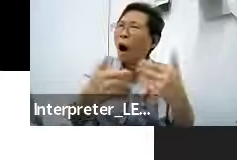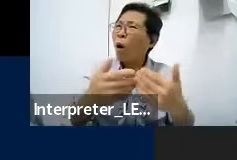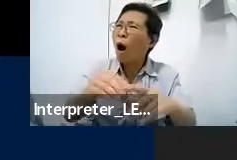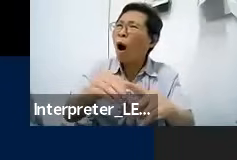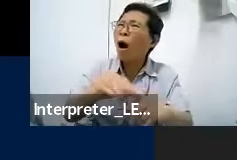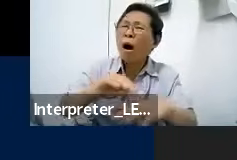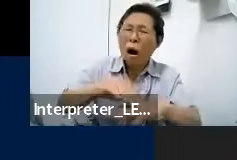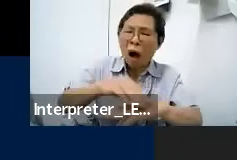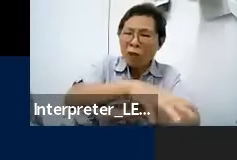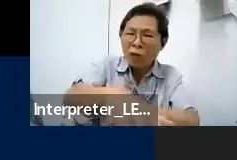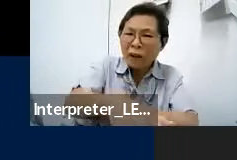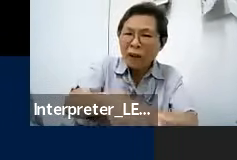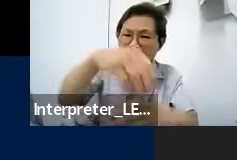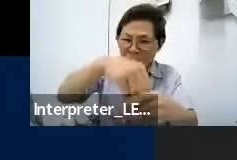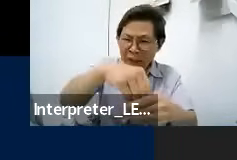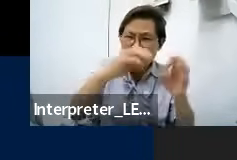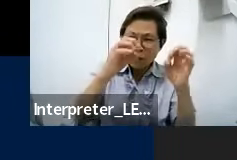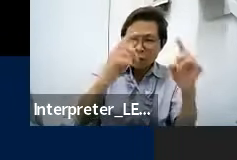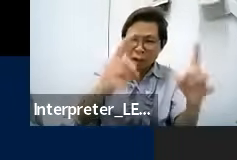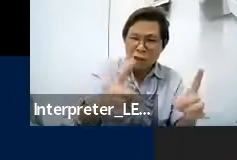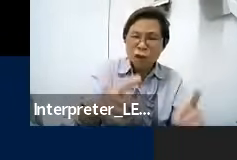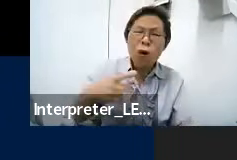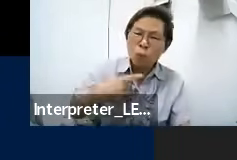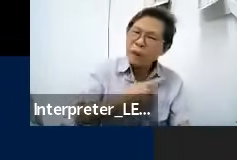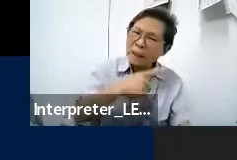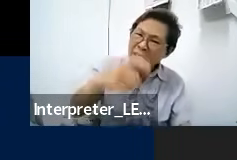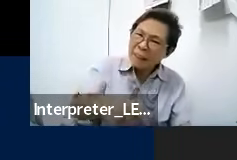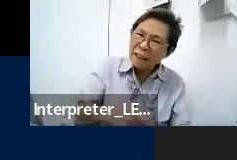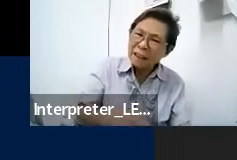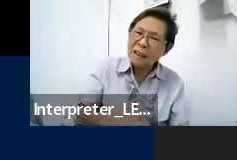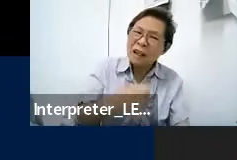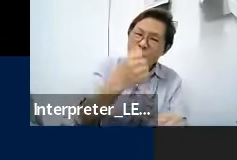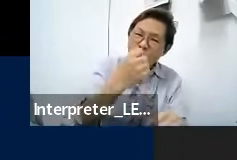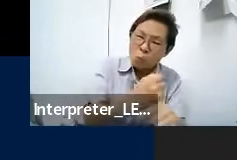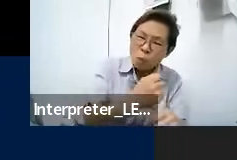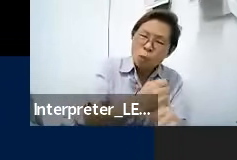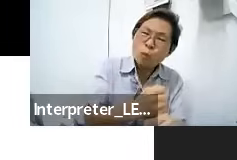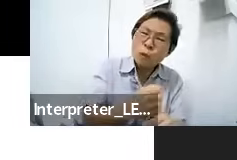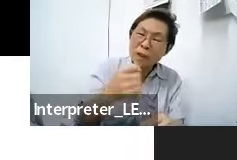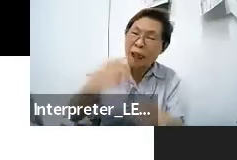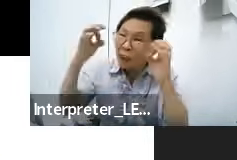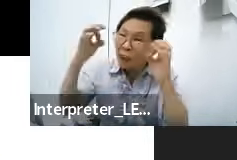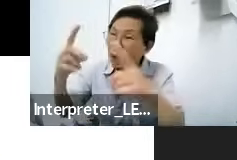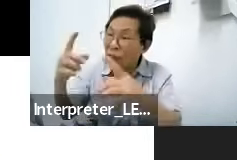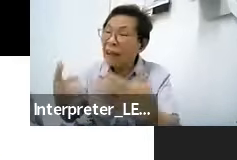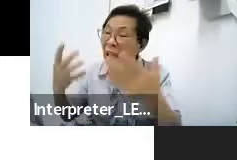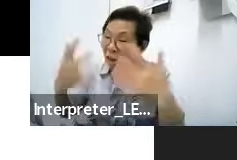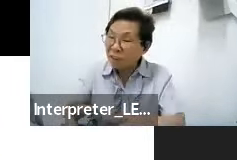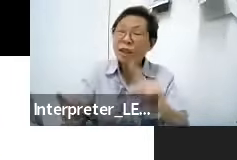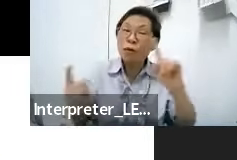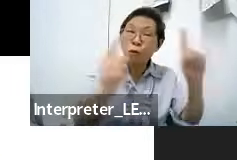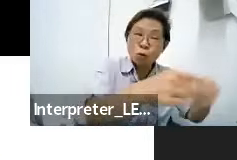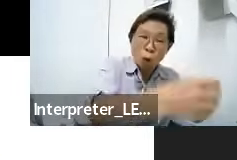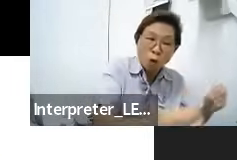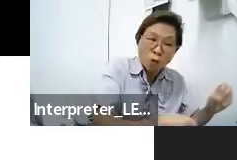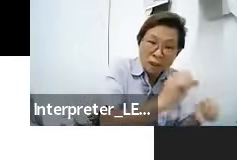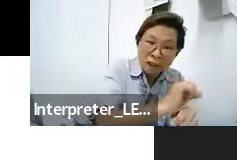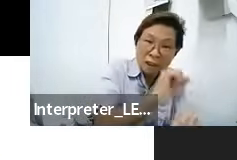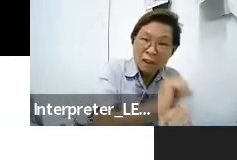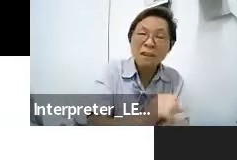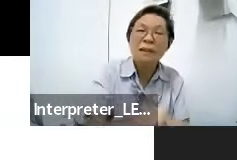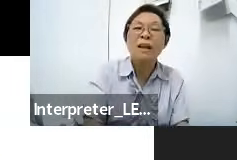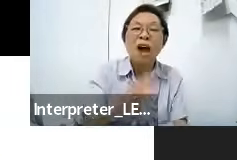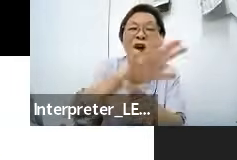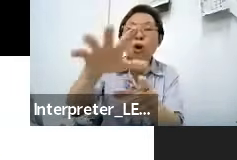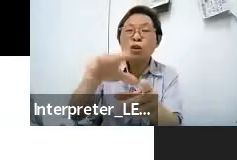no just point in education. We need to get them into workplace. Inclusivity should be addressed in workplace and to provide